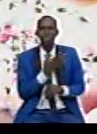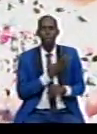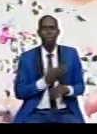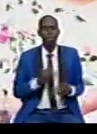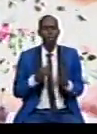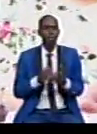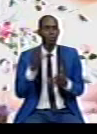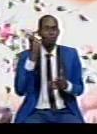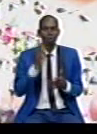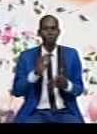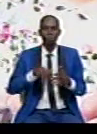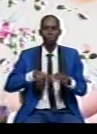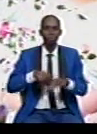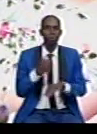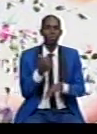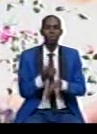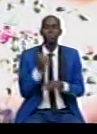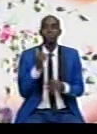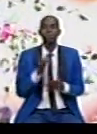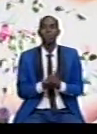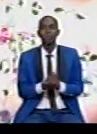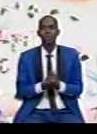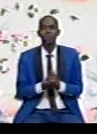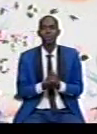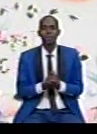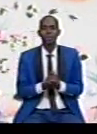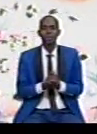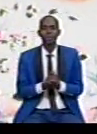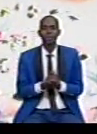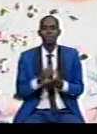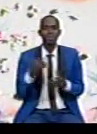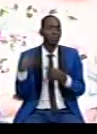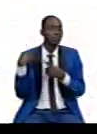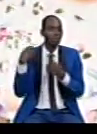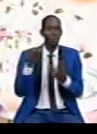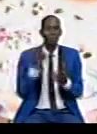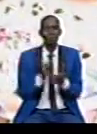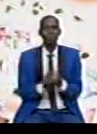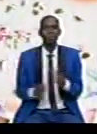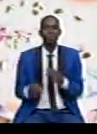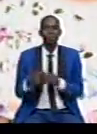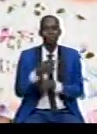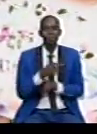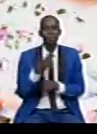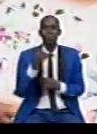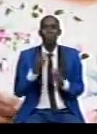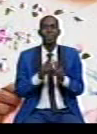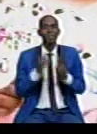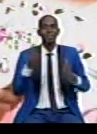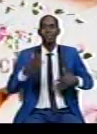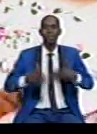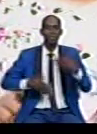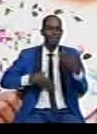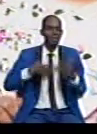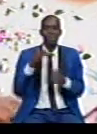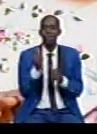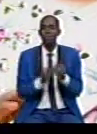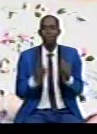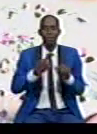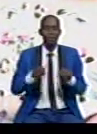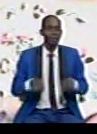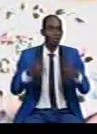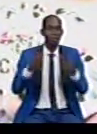confirmed. I smiled. Since that day, the great joy everywhere I go